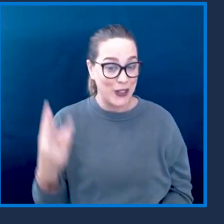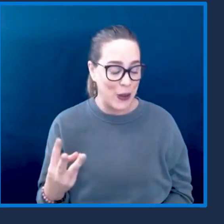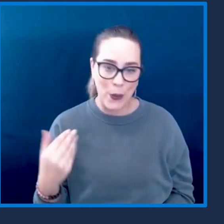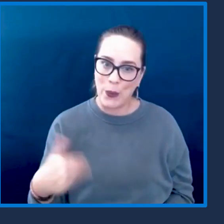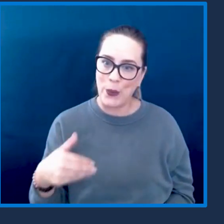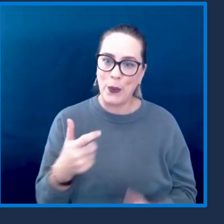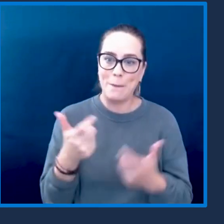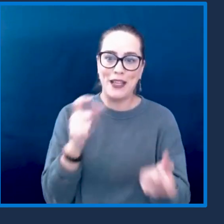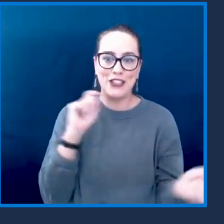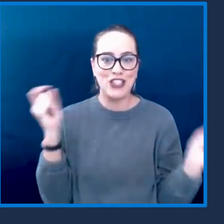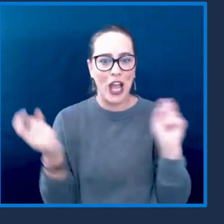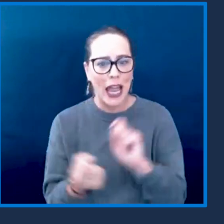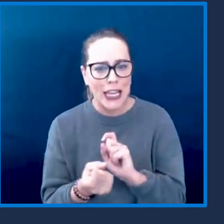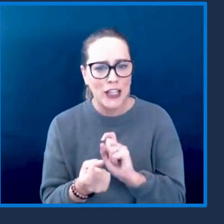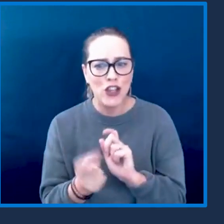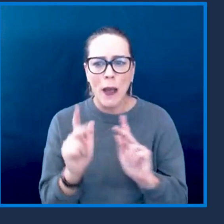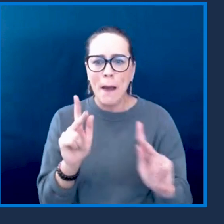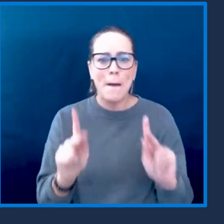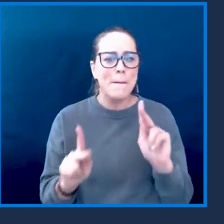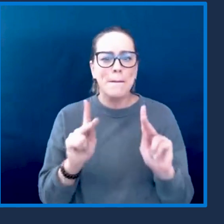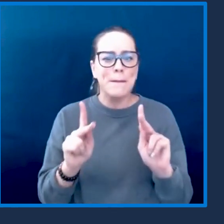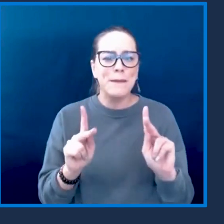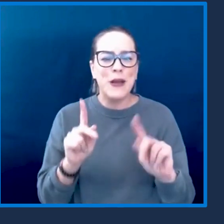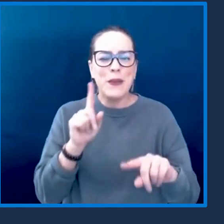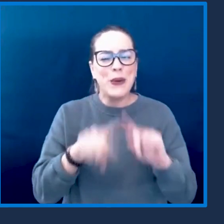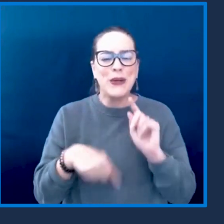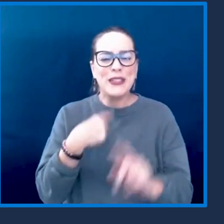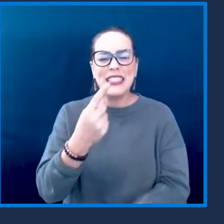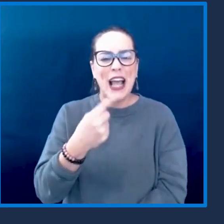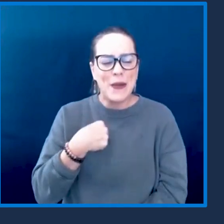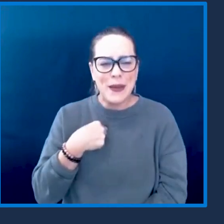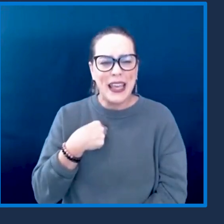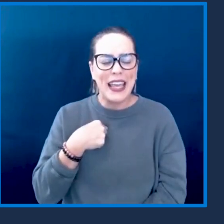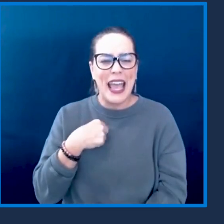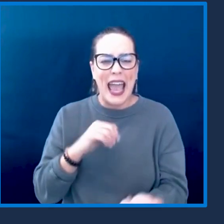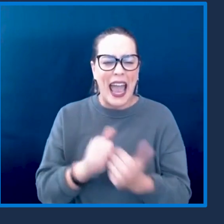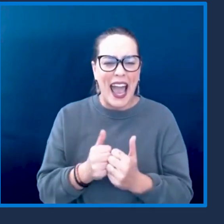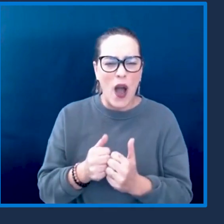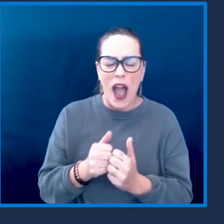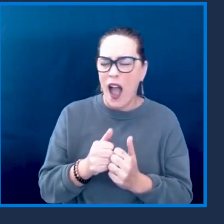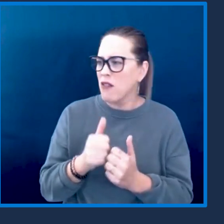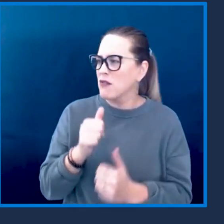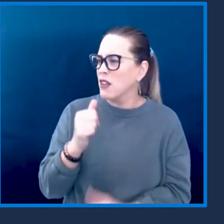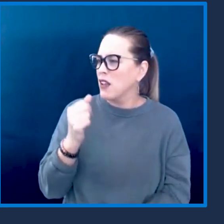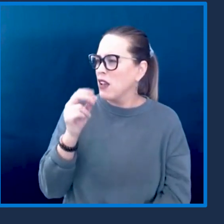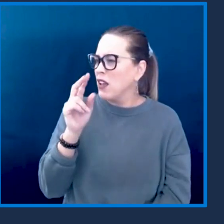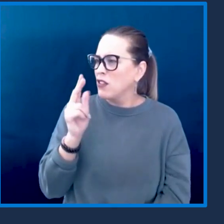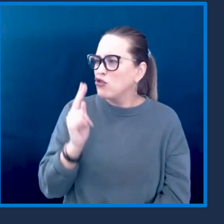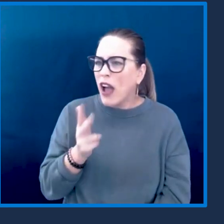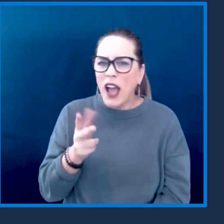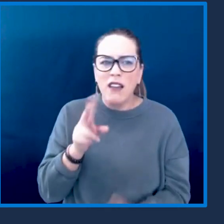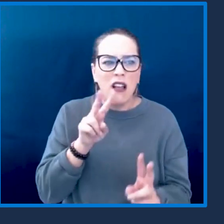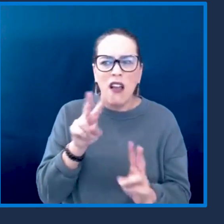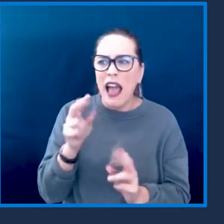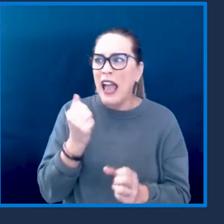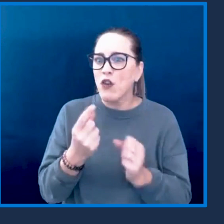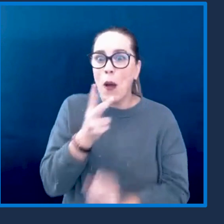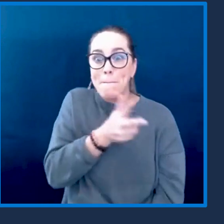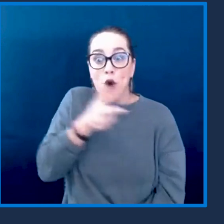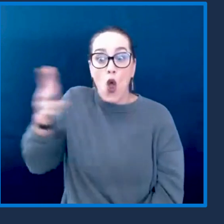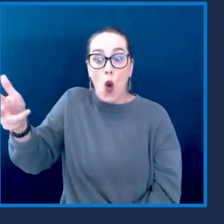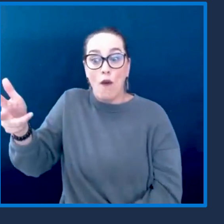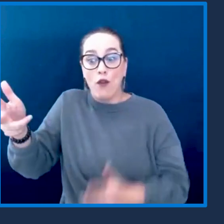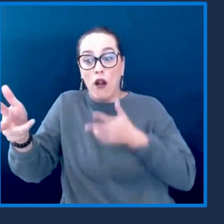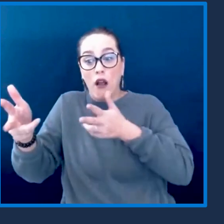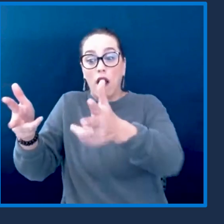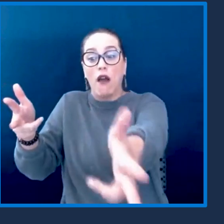though. I did not understand or could not figure out why, when I was driving down the road, everyone would pull over to the side of the road and